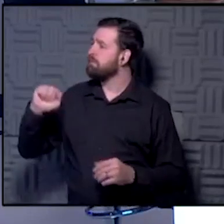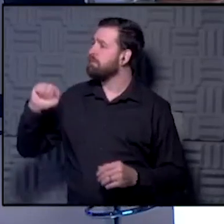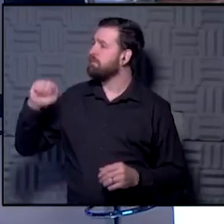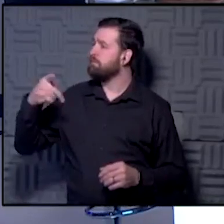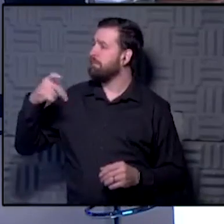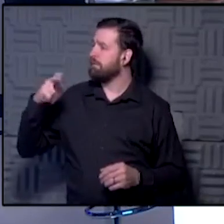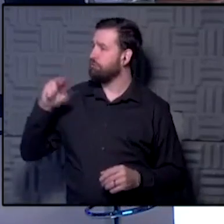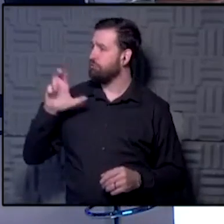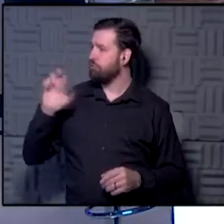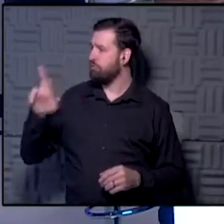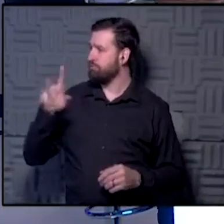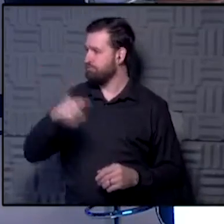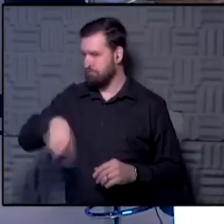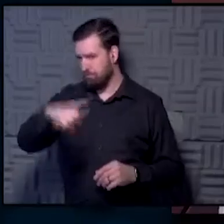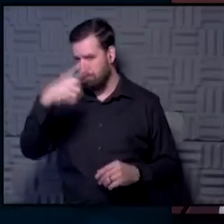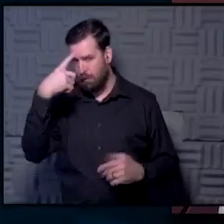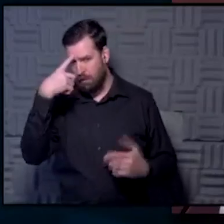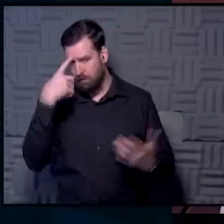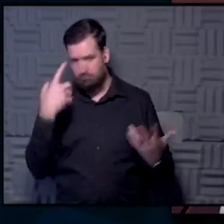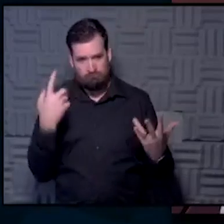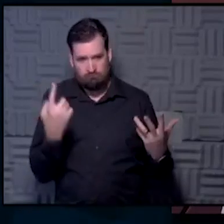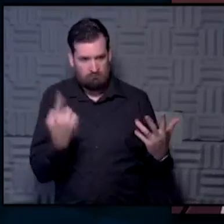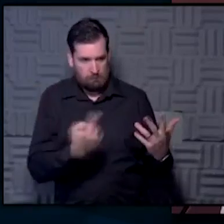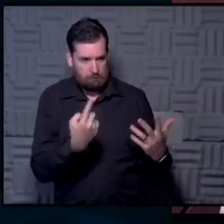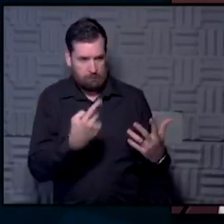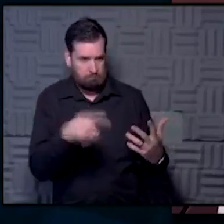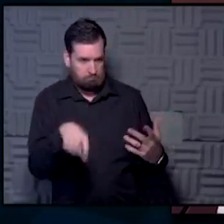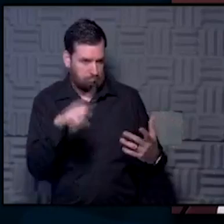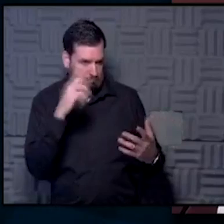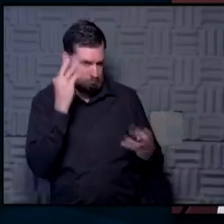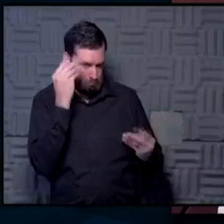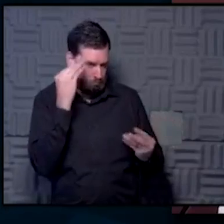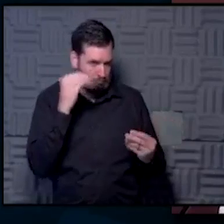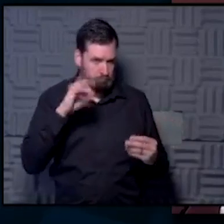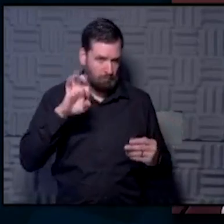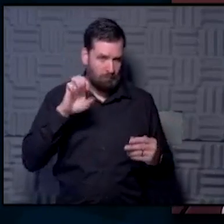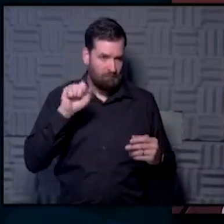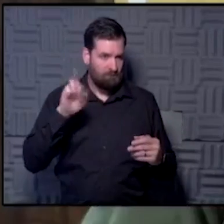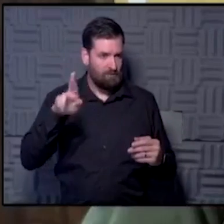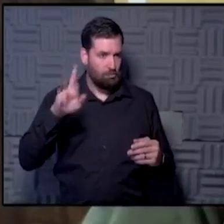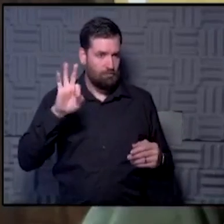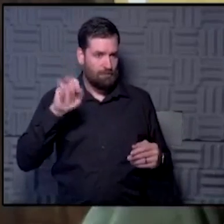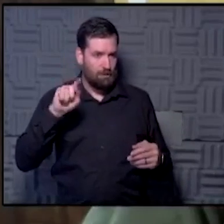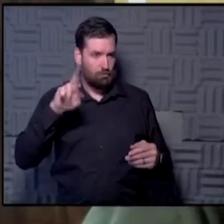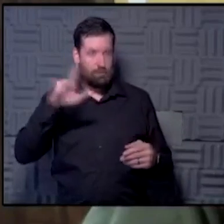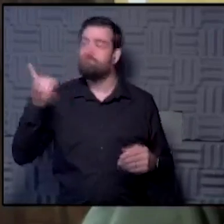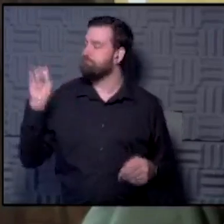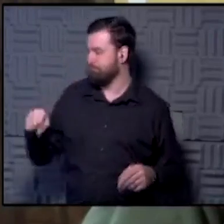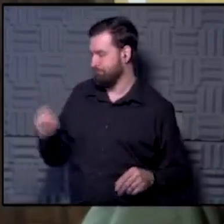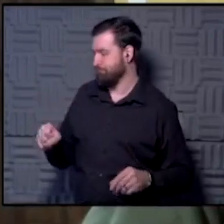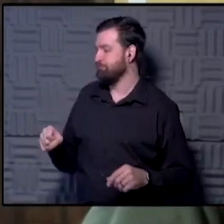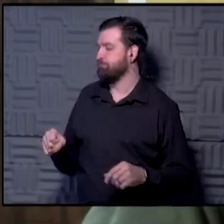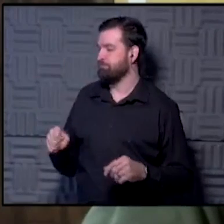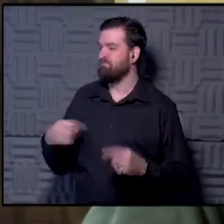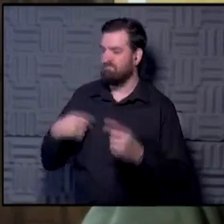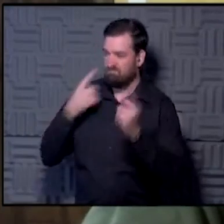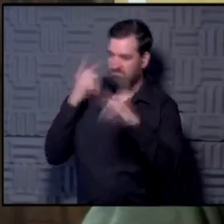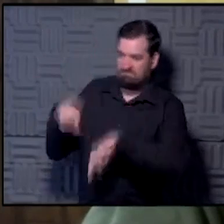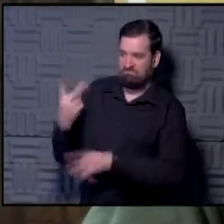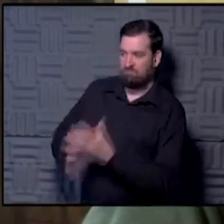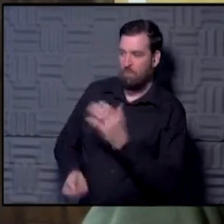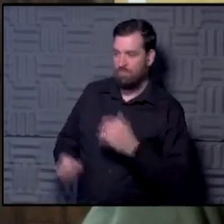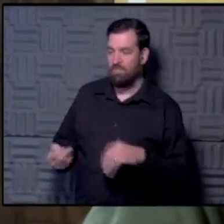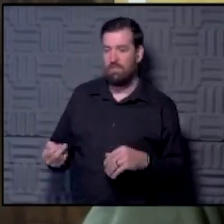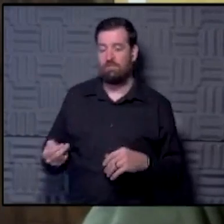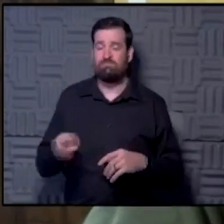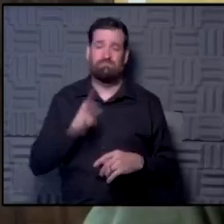thinking about for this? Because that's going to be something you've had to take on out there with Fear Factory. Absolutely. I concur with both of you. I think at the